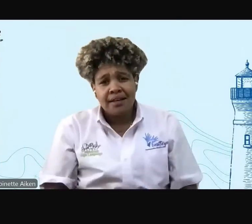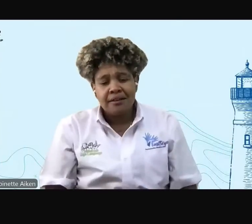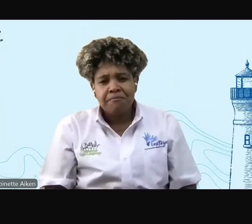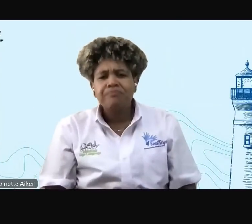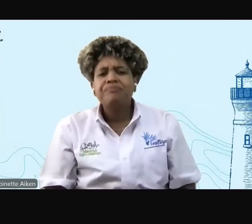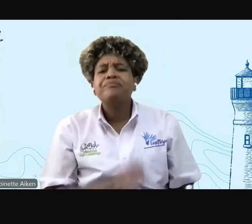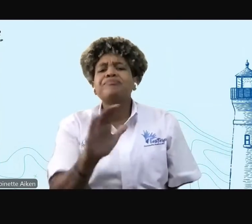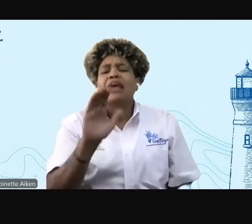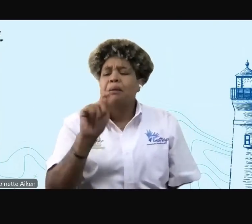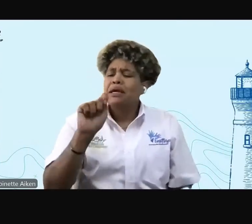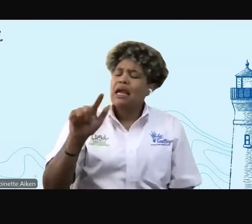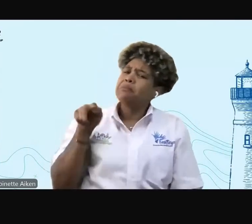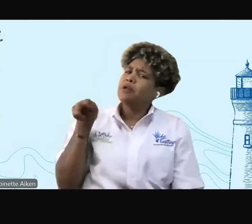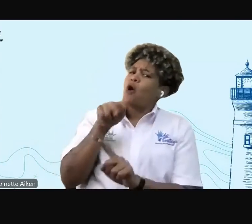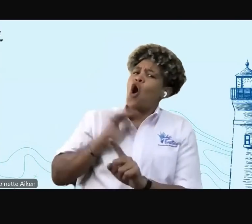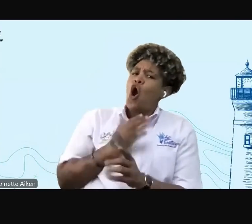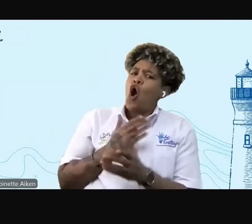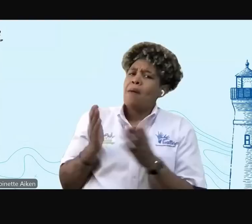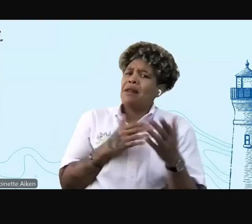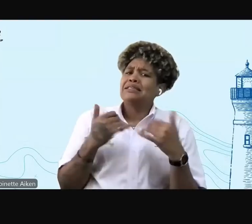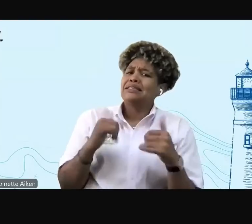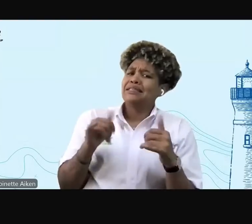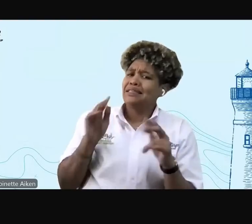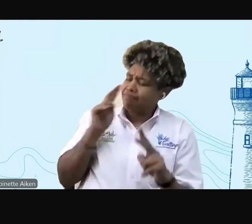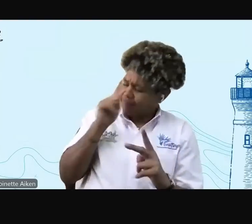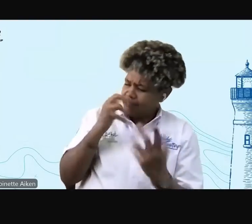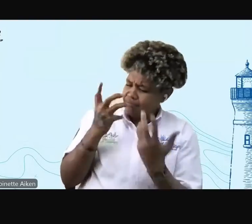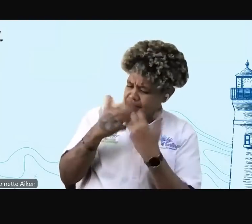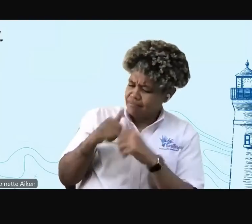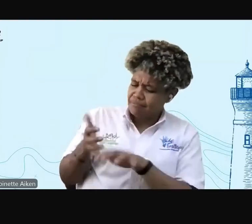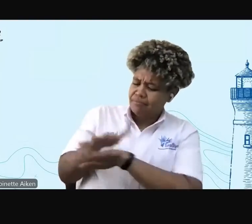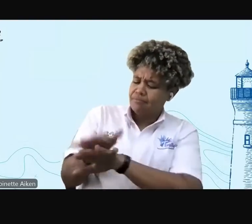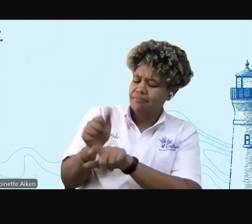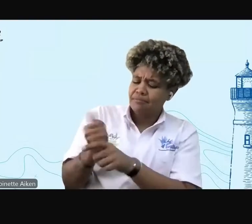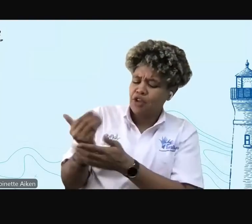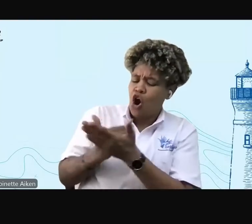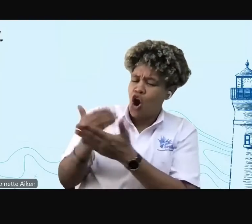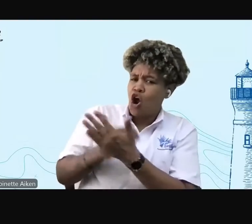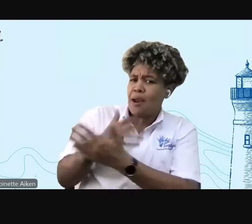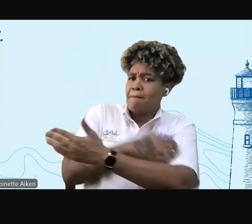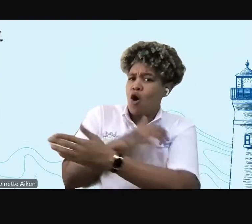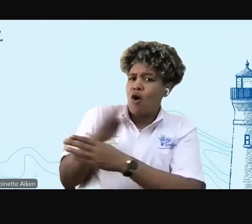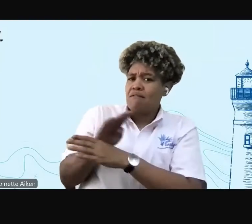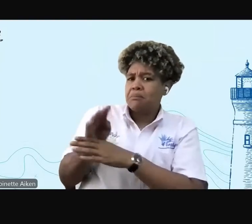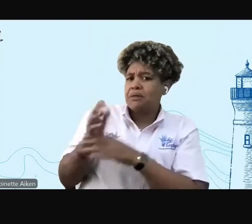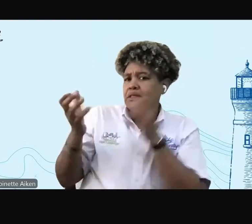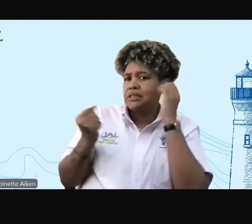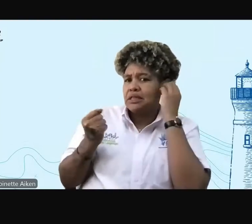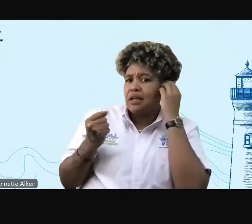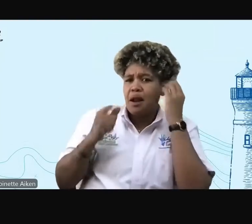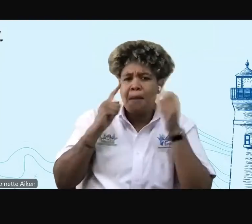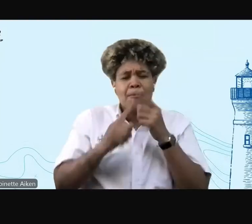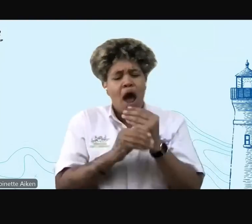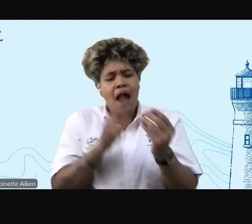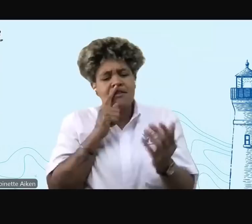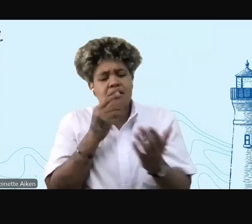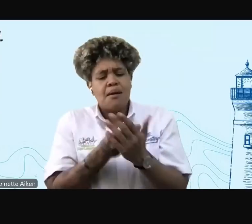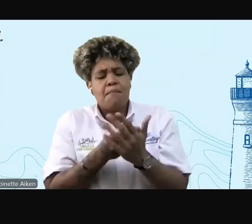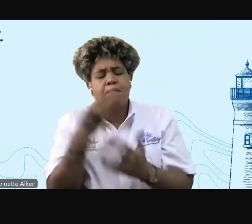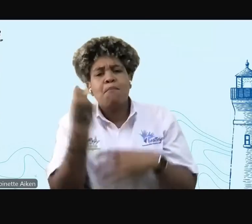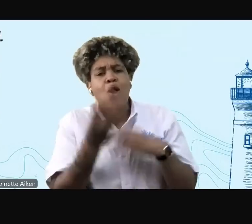From a capital perspective, our plan continues to be to combine the earnings power of the business and the monetization